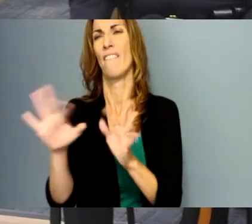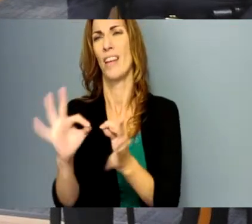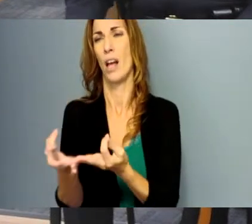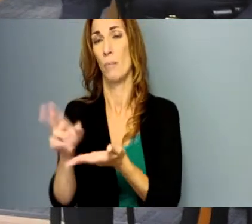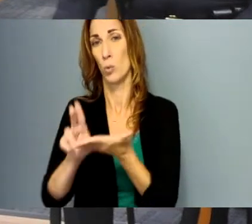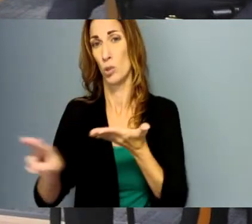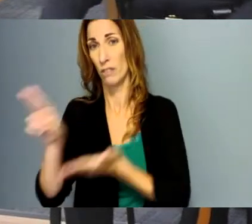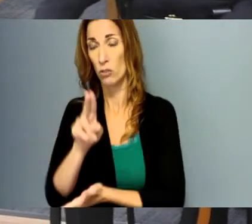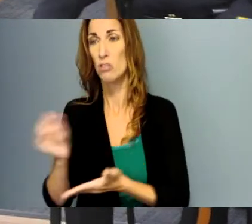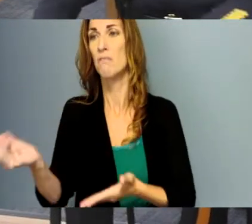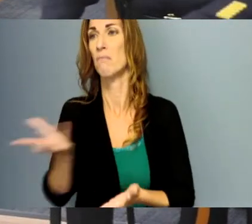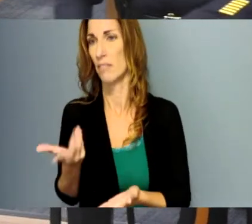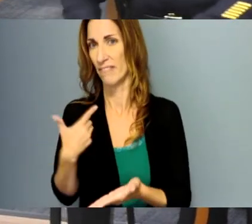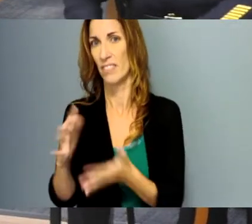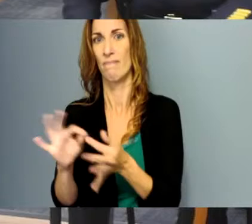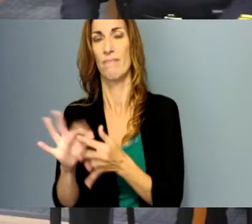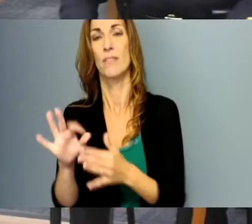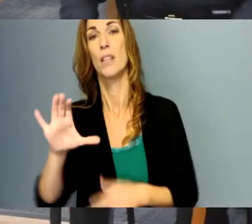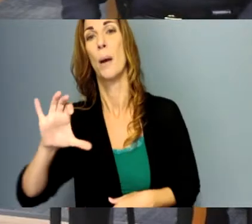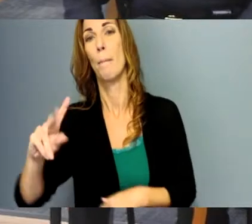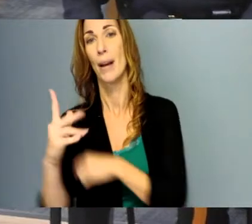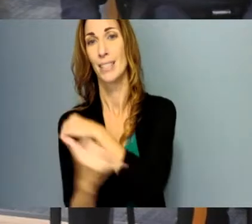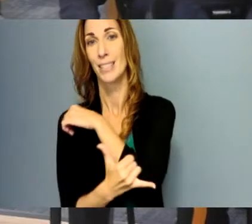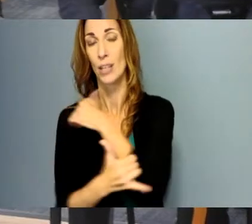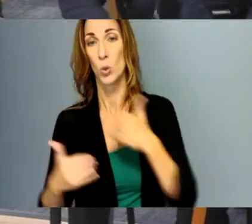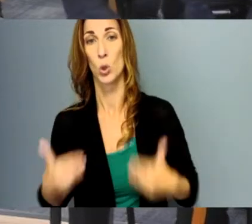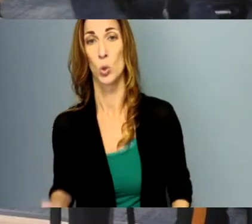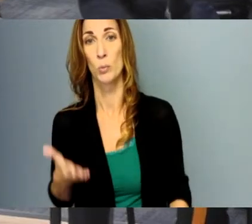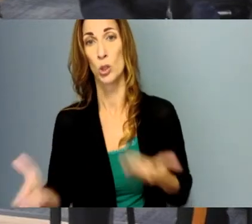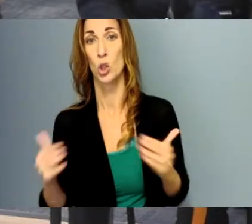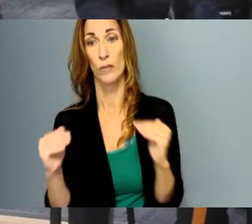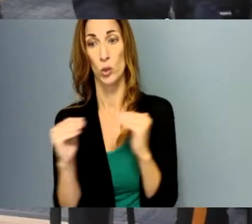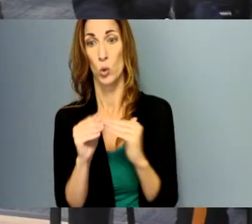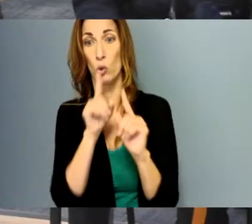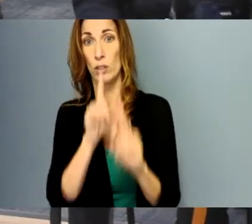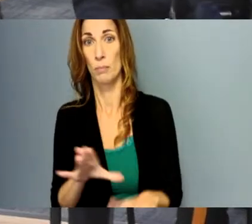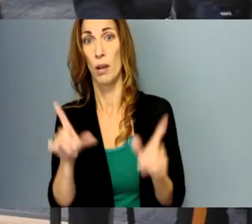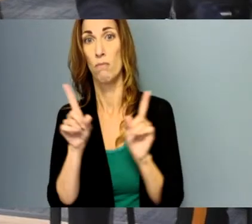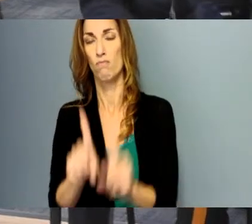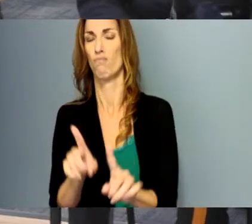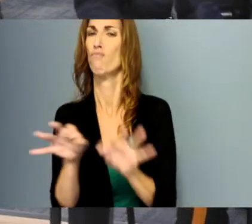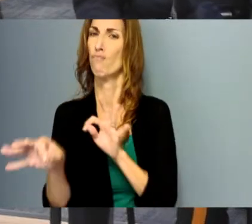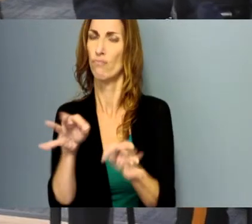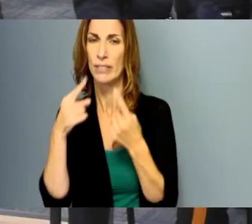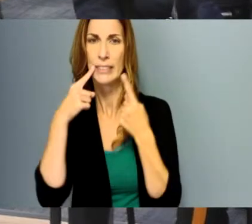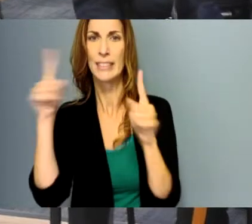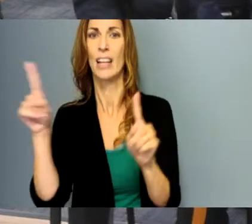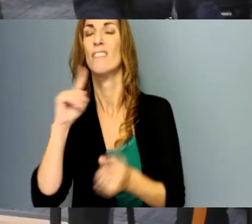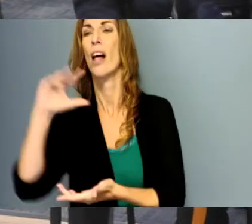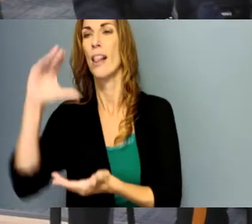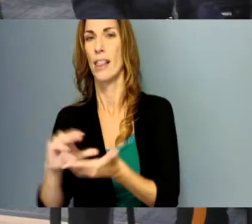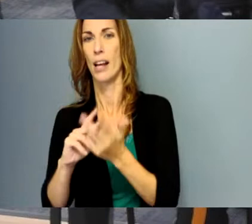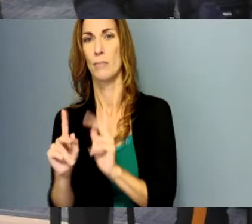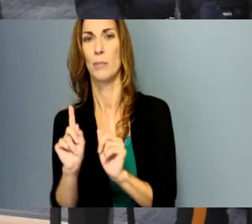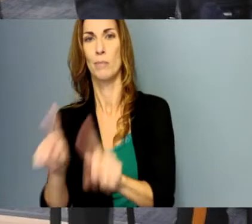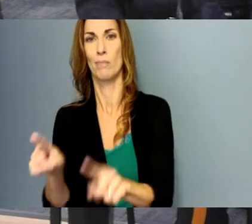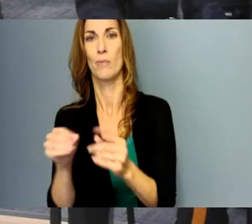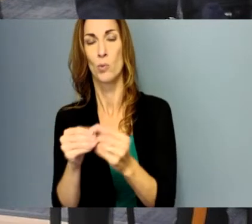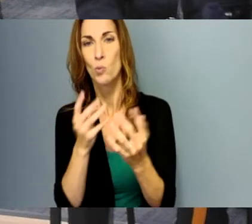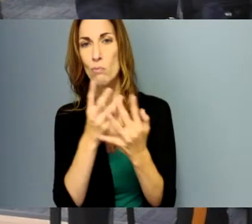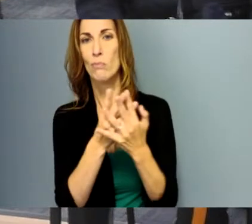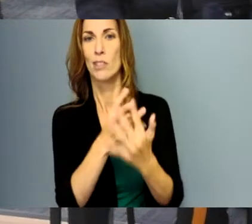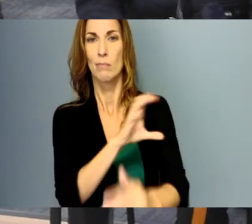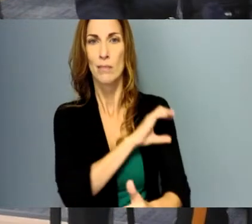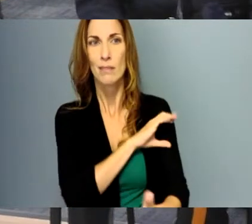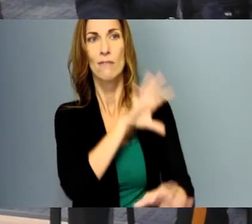has stated that the Bucks County Human Services Co-Responder Program has been successful in diverting individuals from further entering the criminal